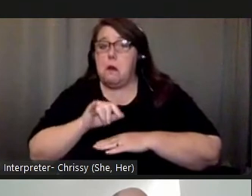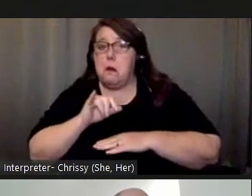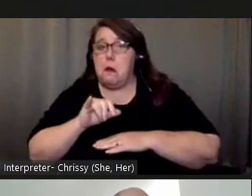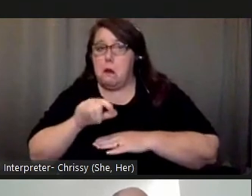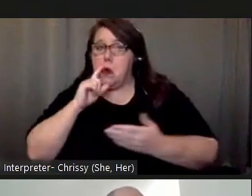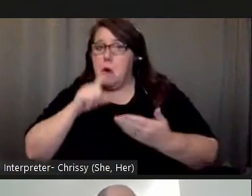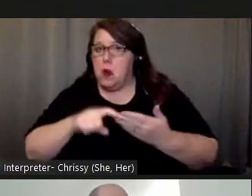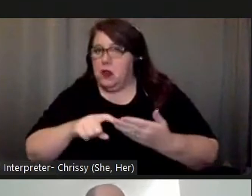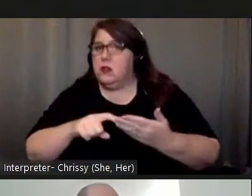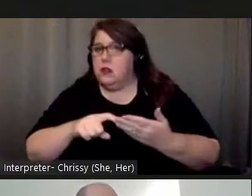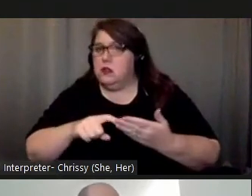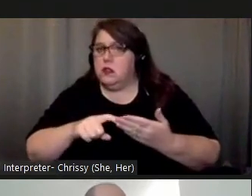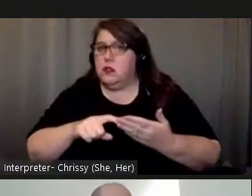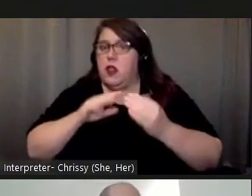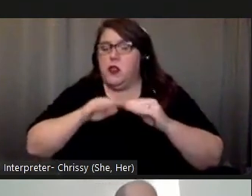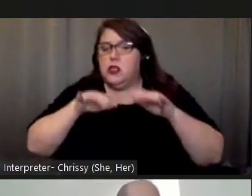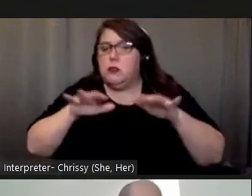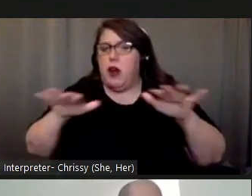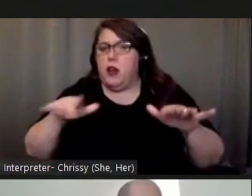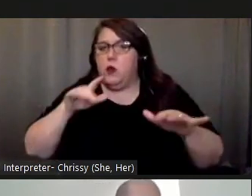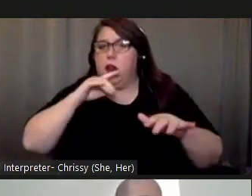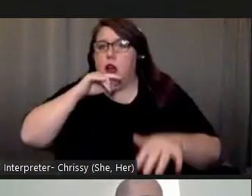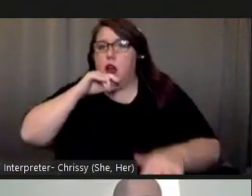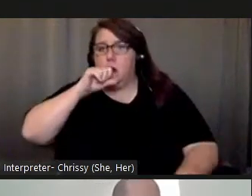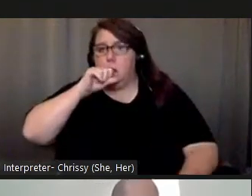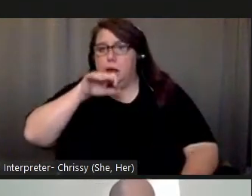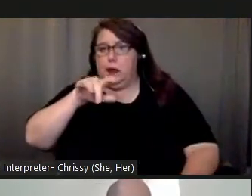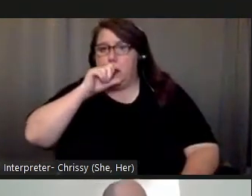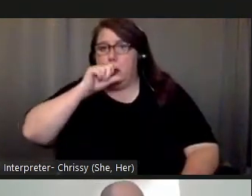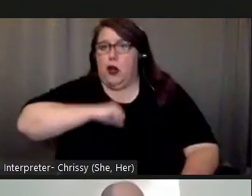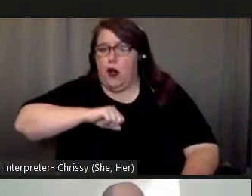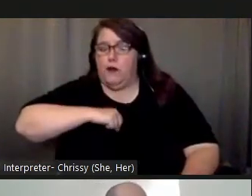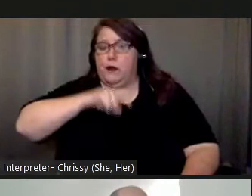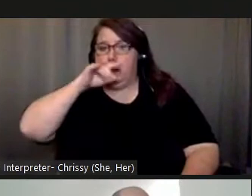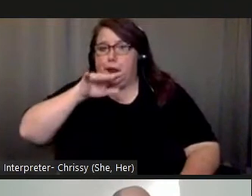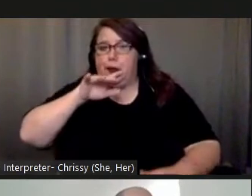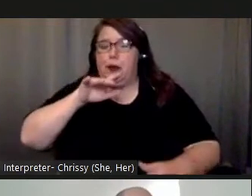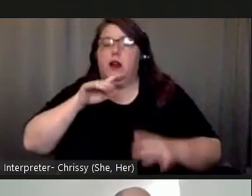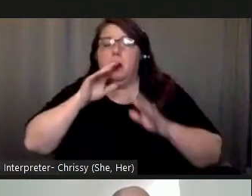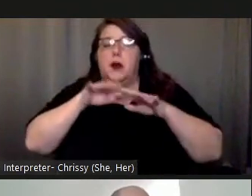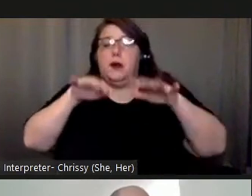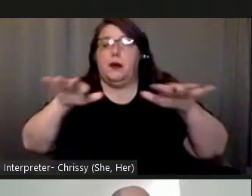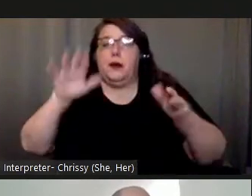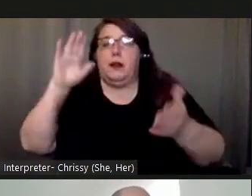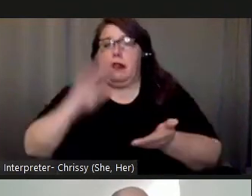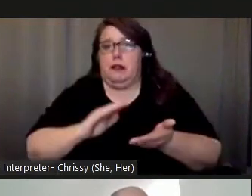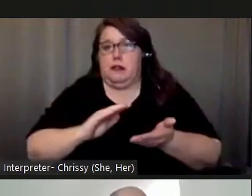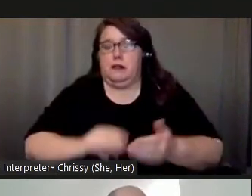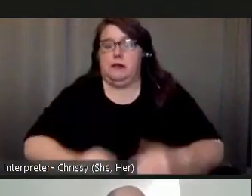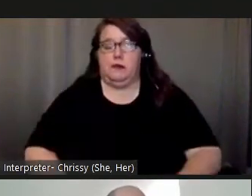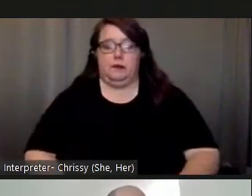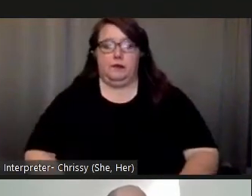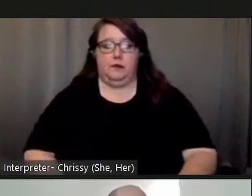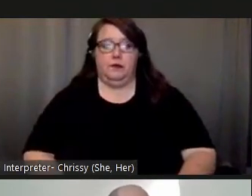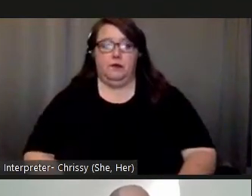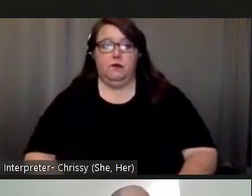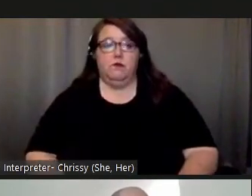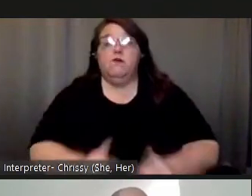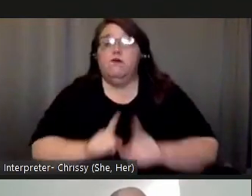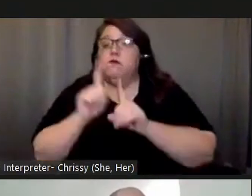reduce the spread of aerosols when worn by somebody who's coughing. The other finding was that if you were wearing a